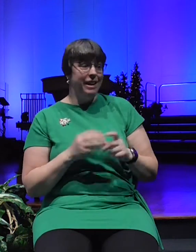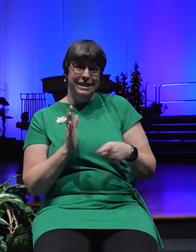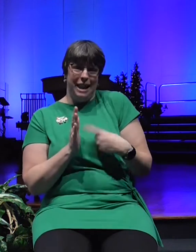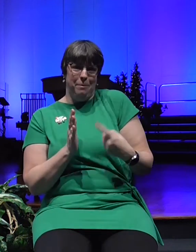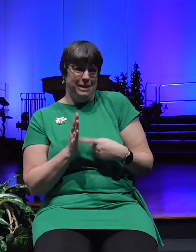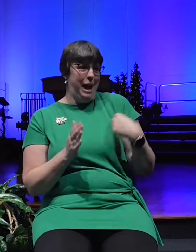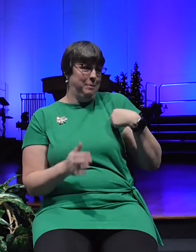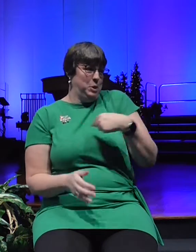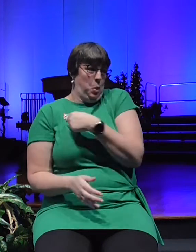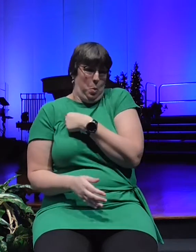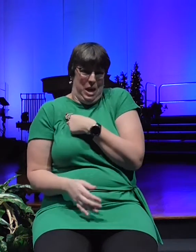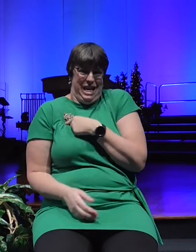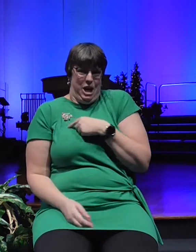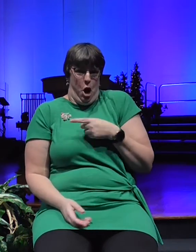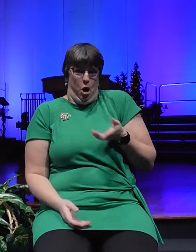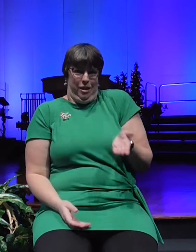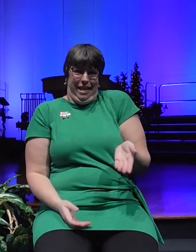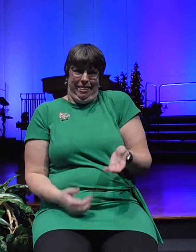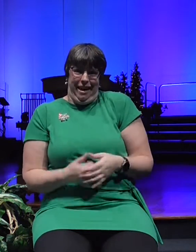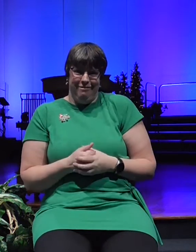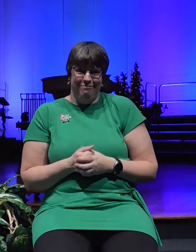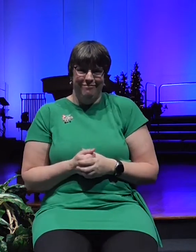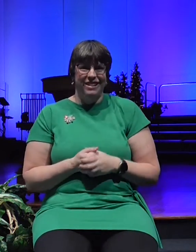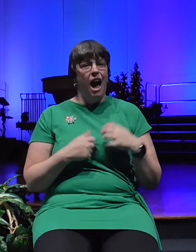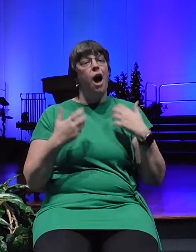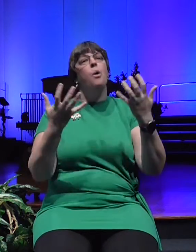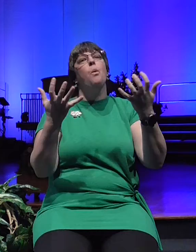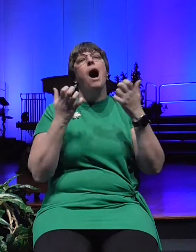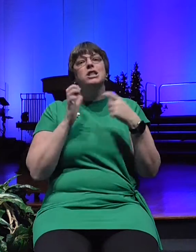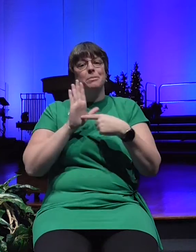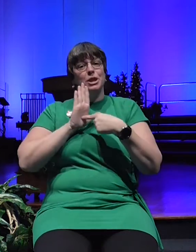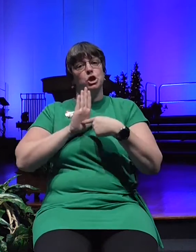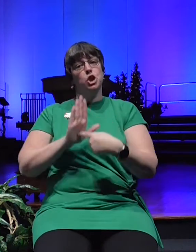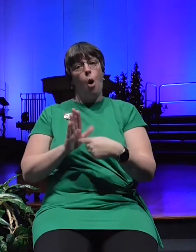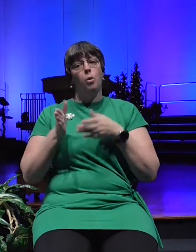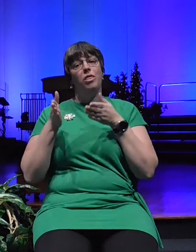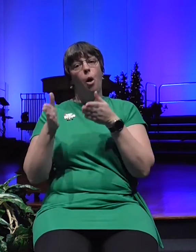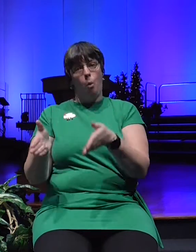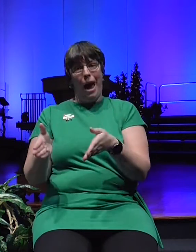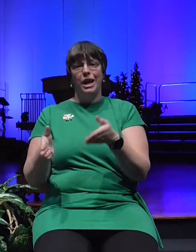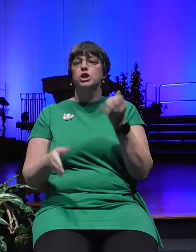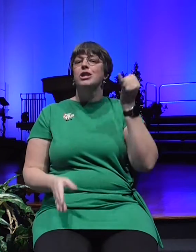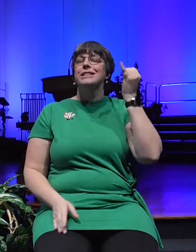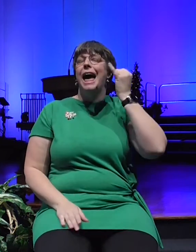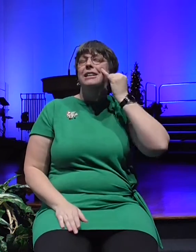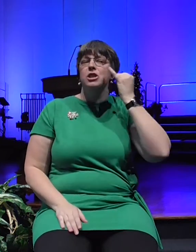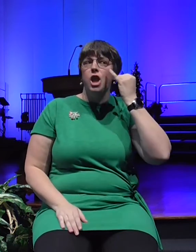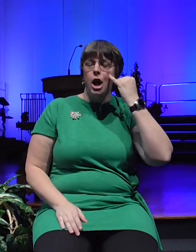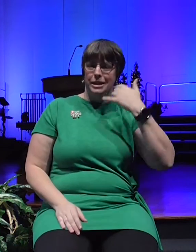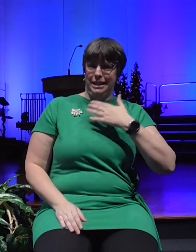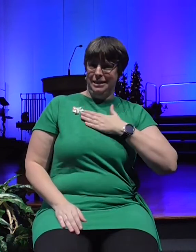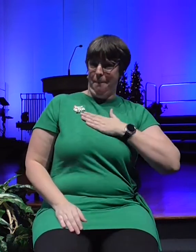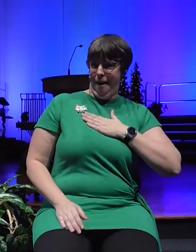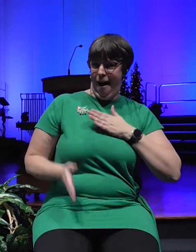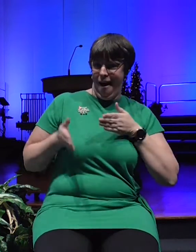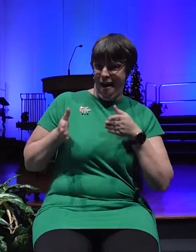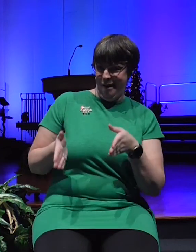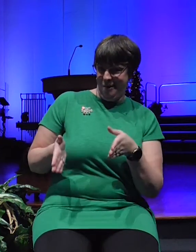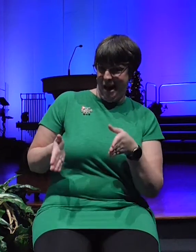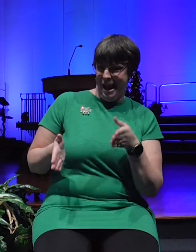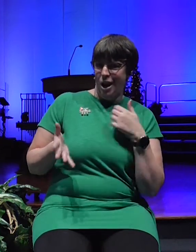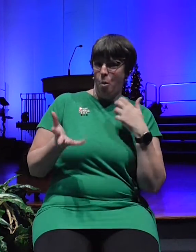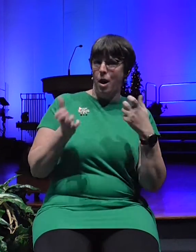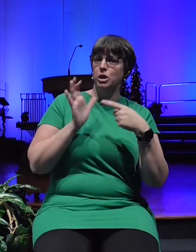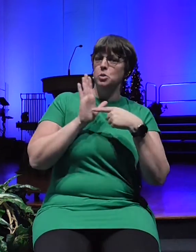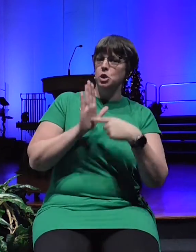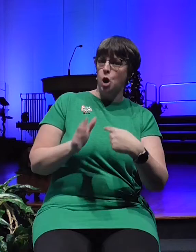Sometimes we're like that, aren't we? Yep. We want to be shown the way just as long as it's the right conditions and the way I want it to be shown to me,